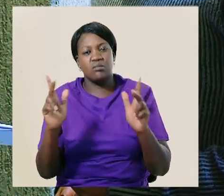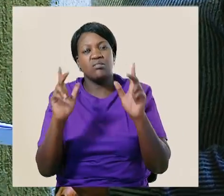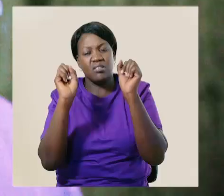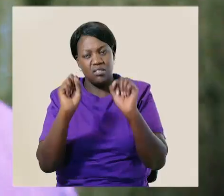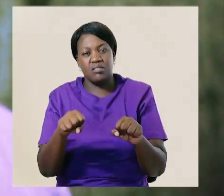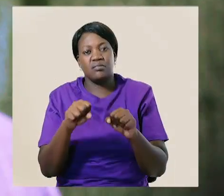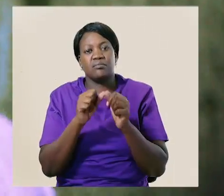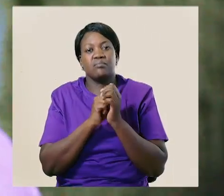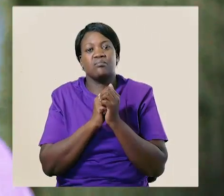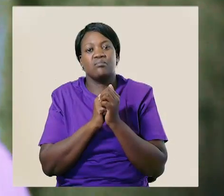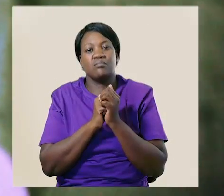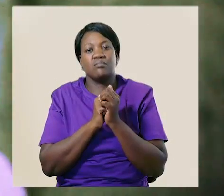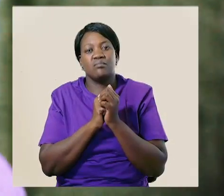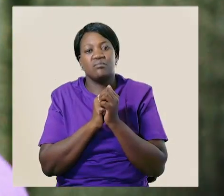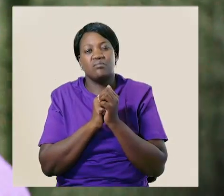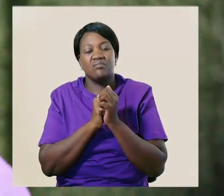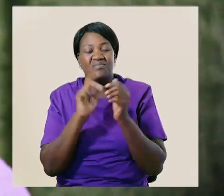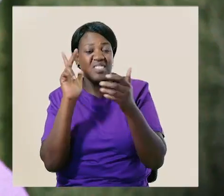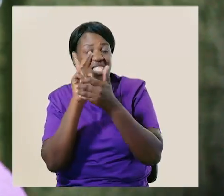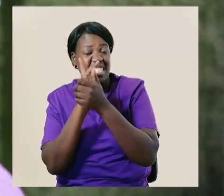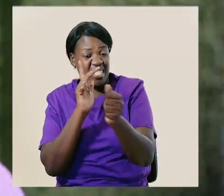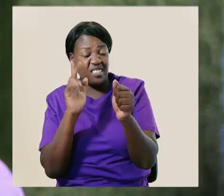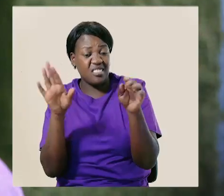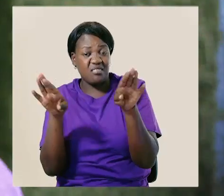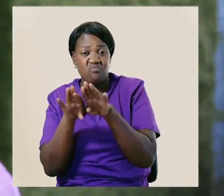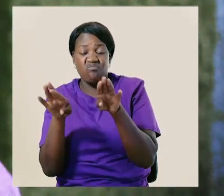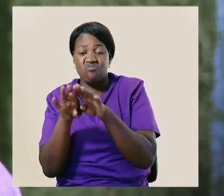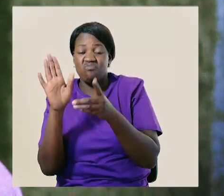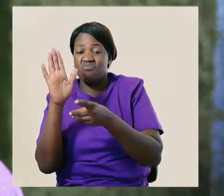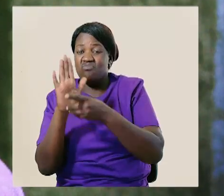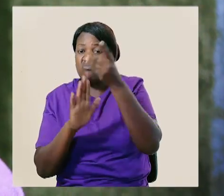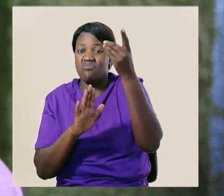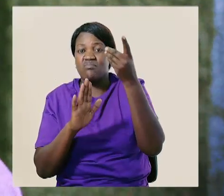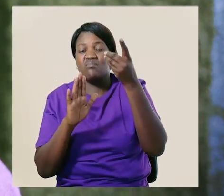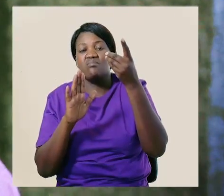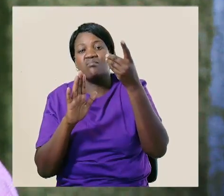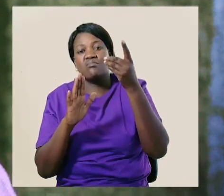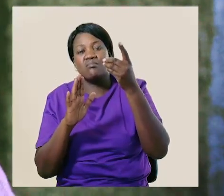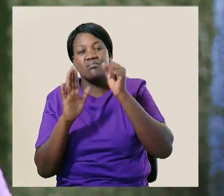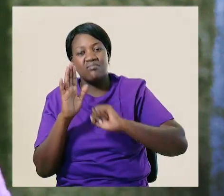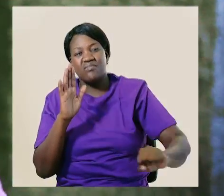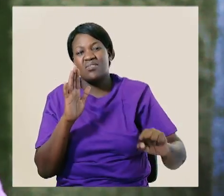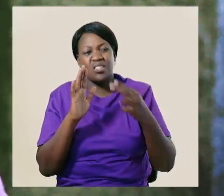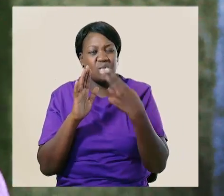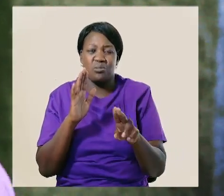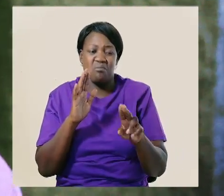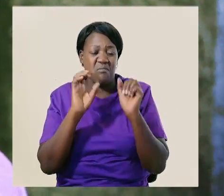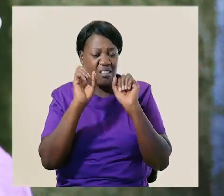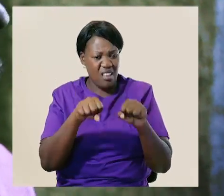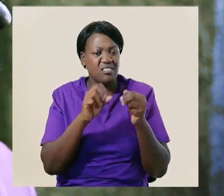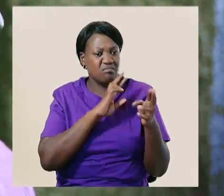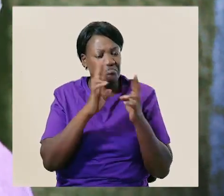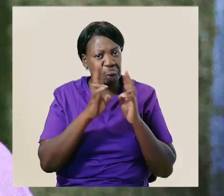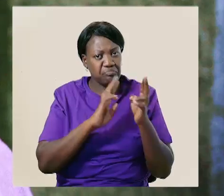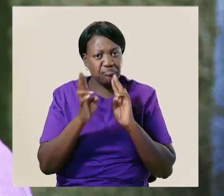able to. Do we have enough skills to develop the land? I think that needs to be discussed, and I